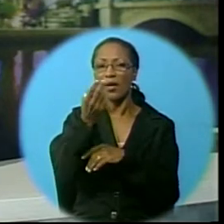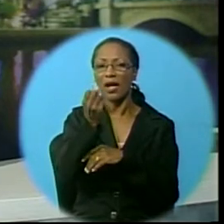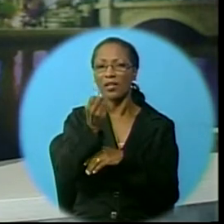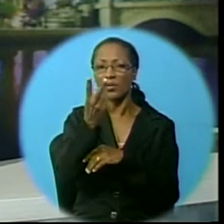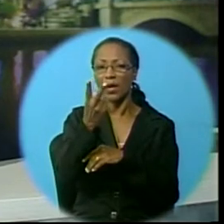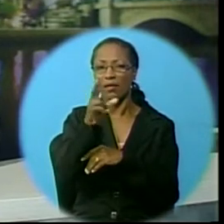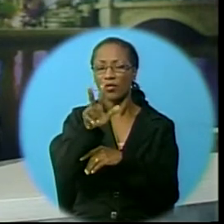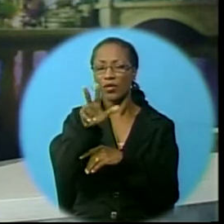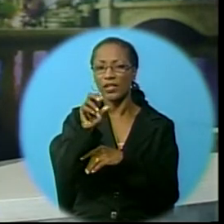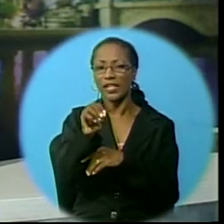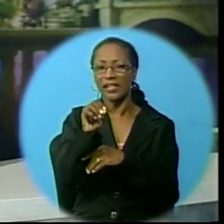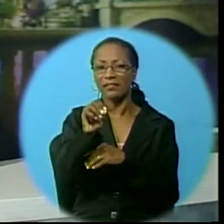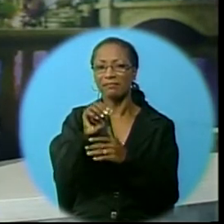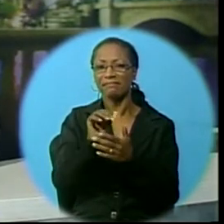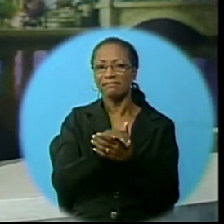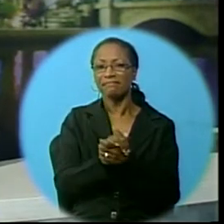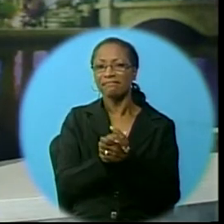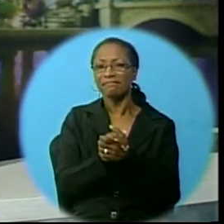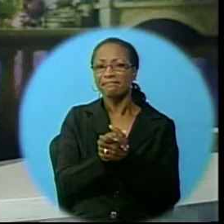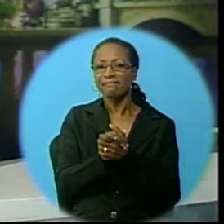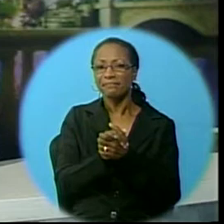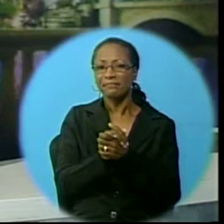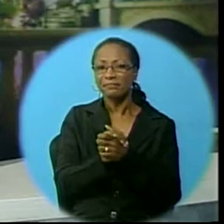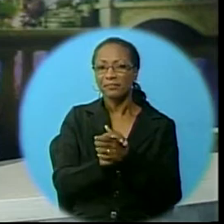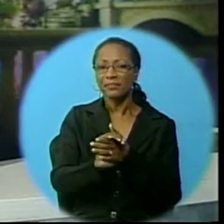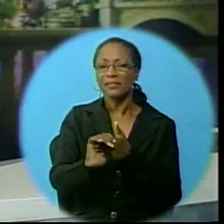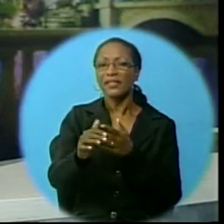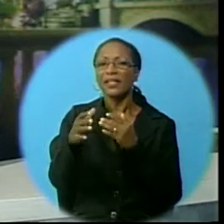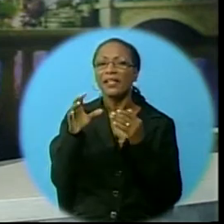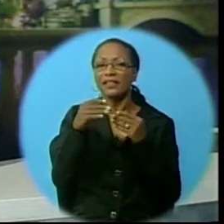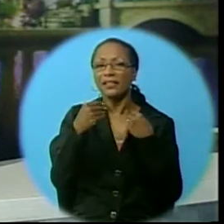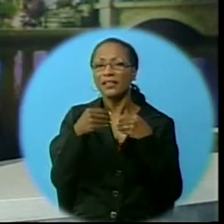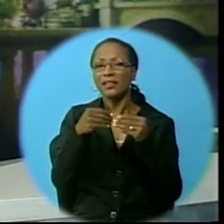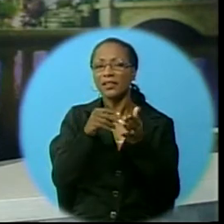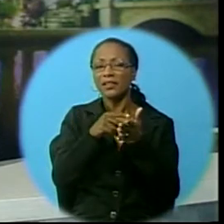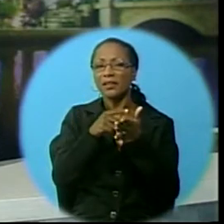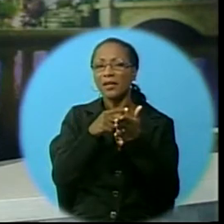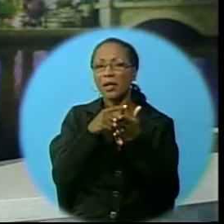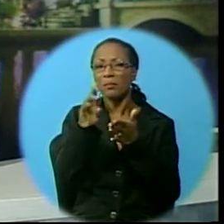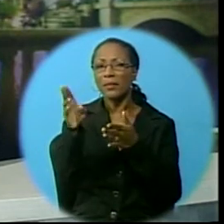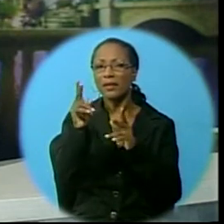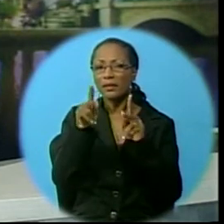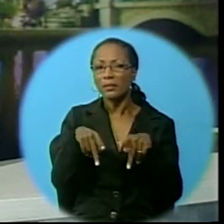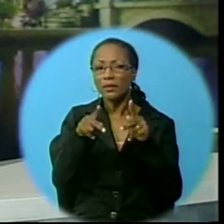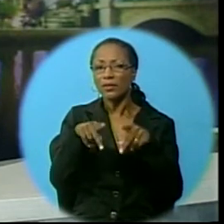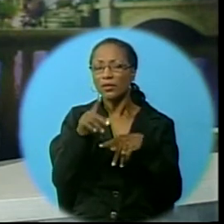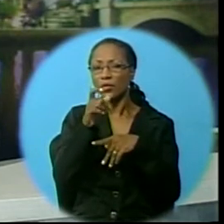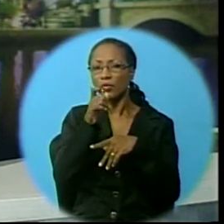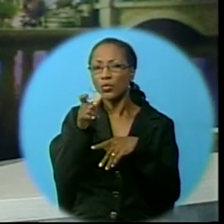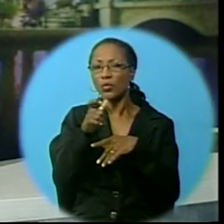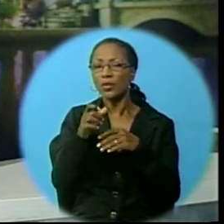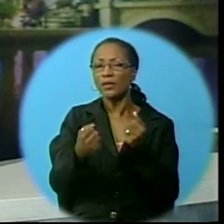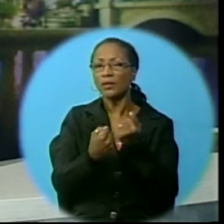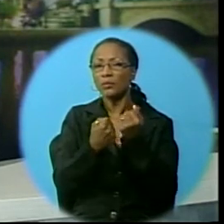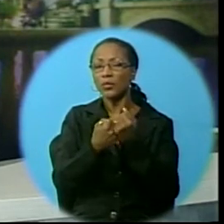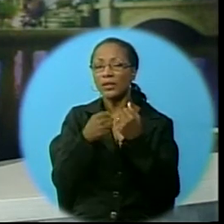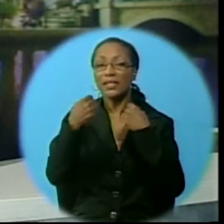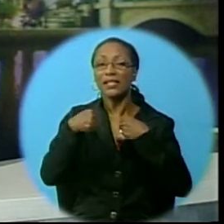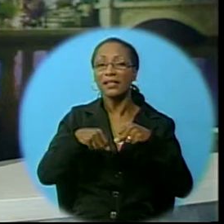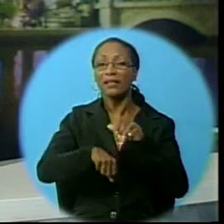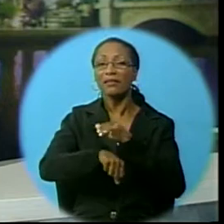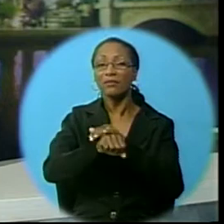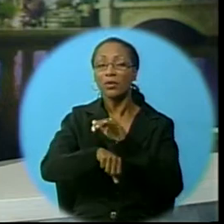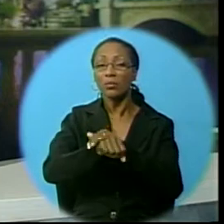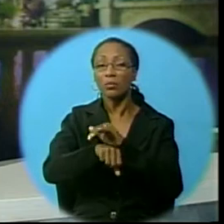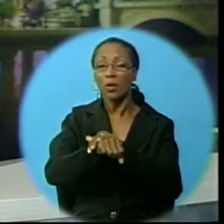p.m. The title sponsors of the ongoing Beacon Insurance Super League soccer tournament reassured their commitment